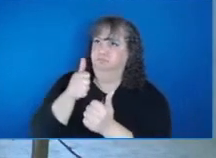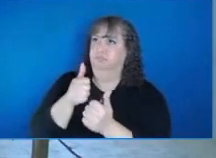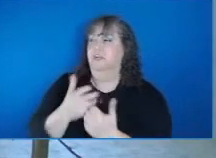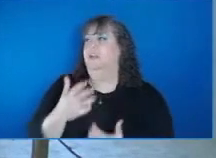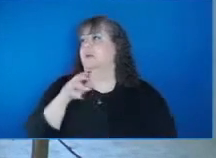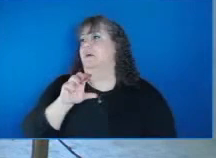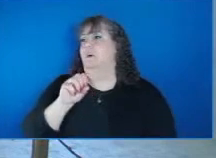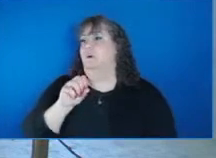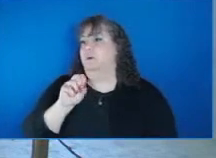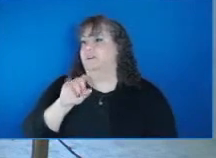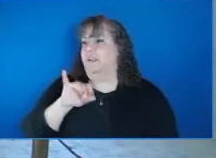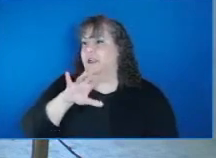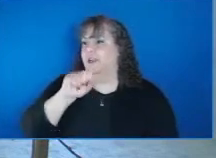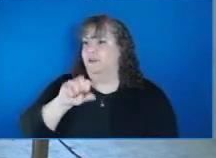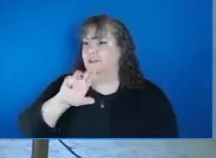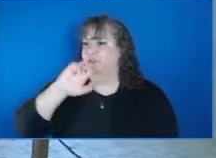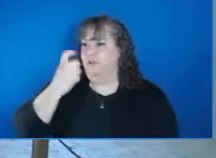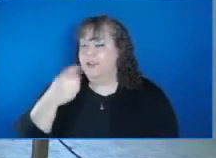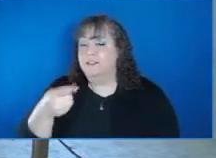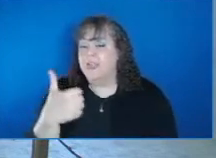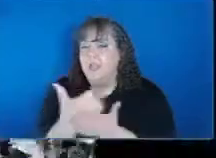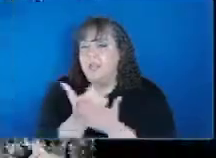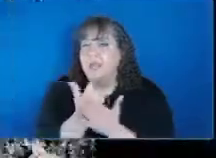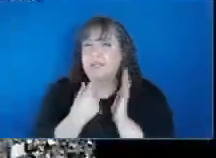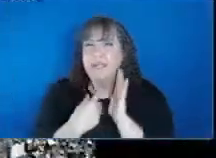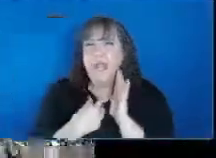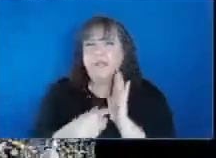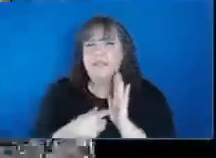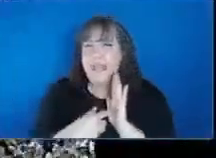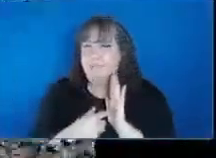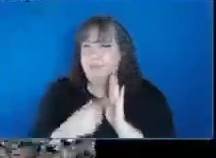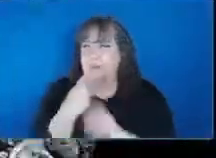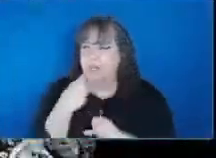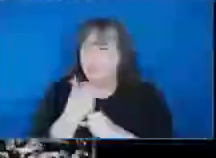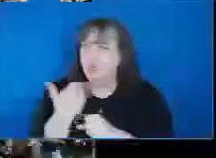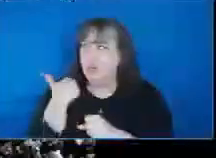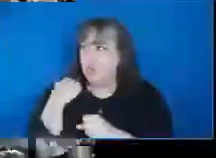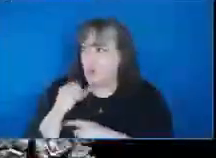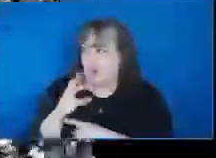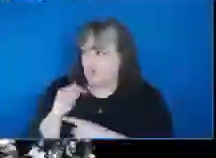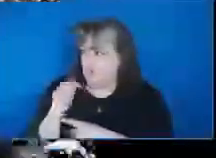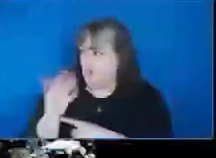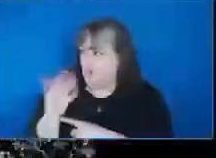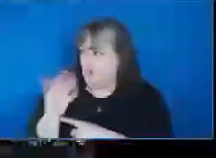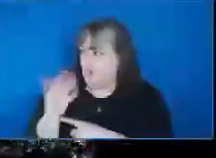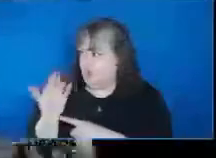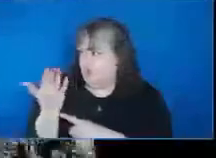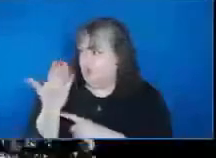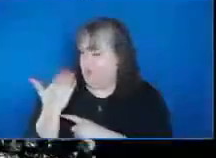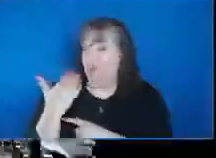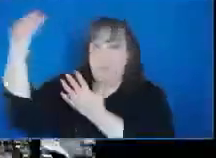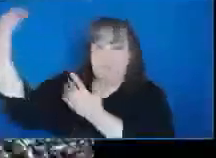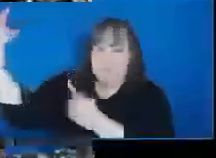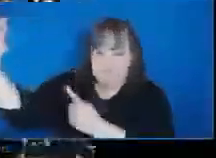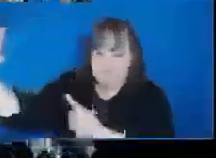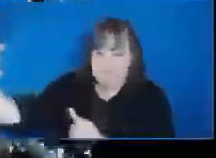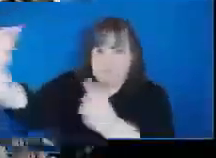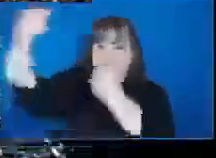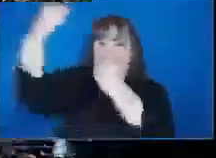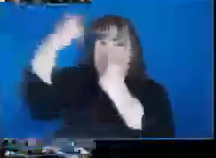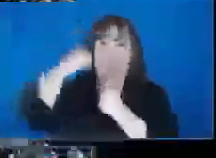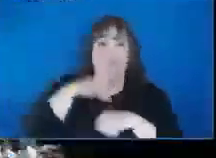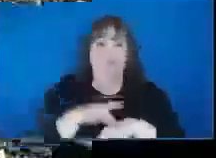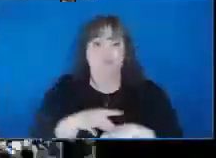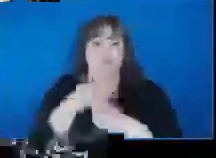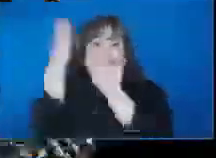sample a year ago in October and is now on its way back to Earth to bring that back. And that's a particularly